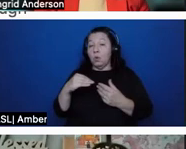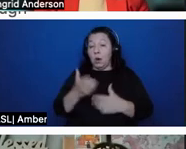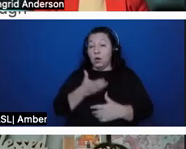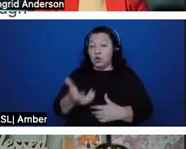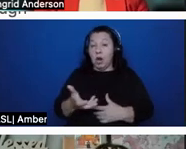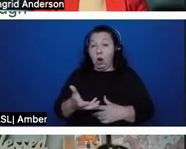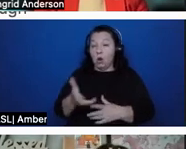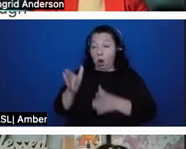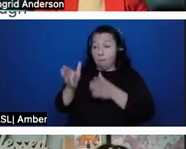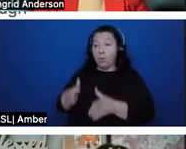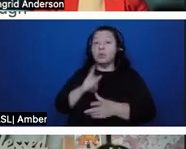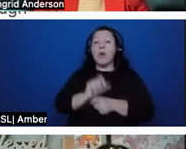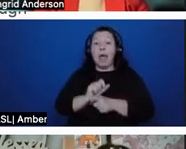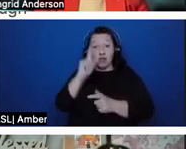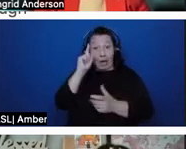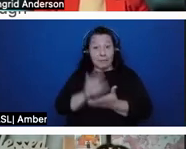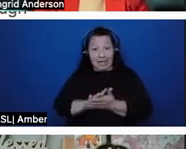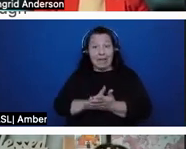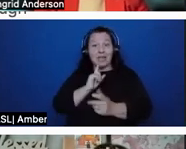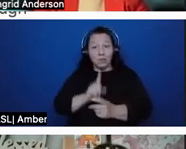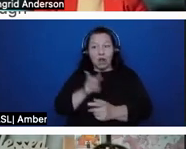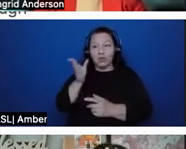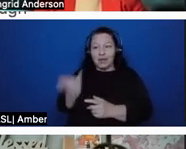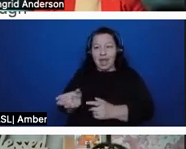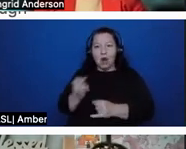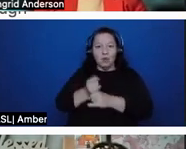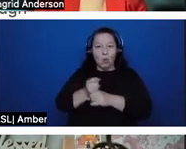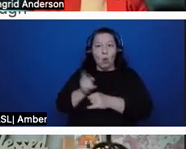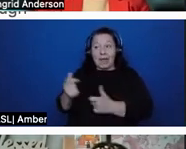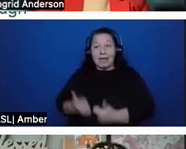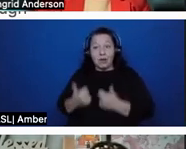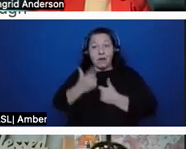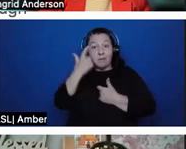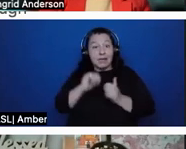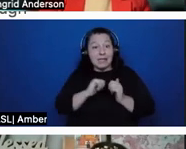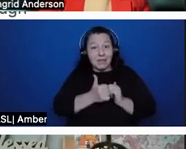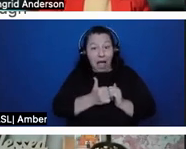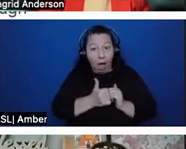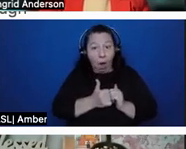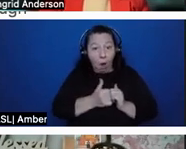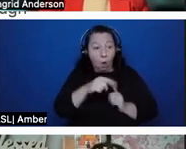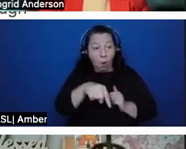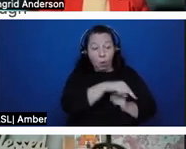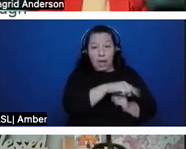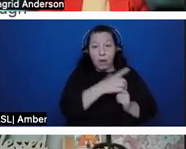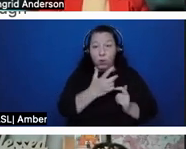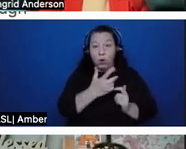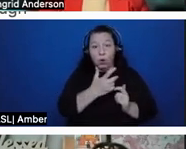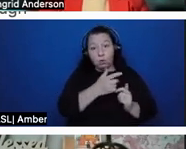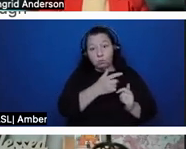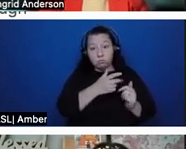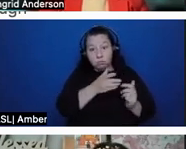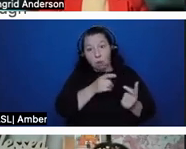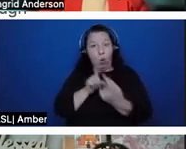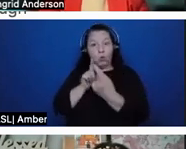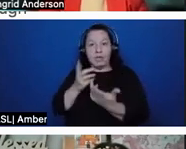was back at the boarding school that he survived because of the way that he was being treated by his medical